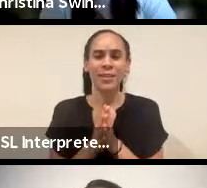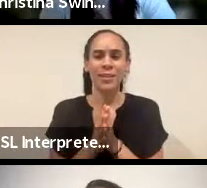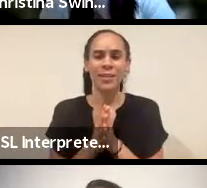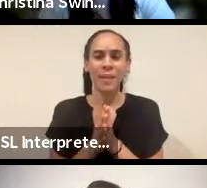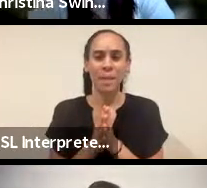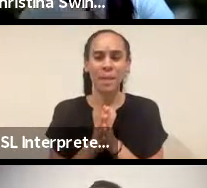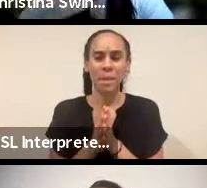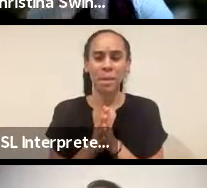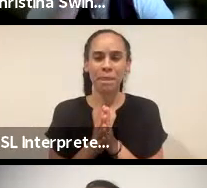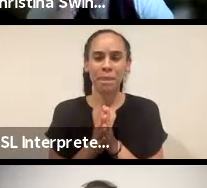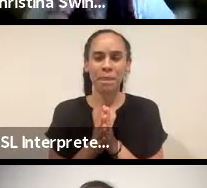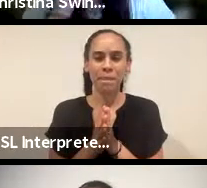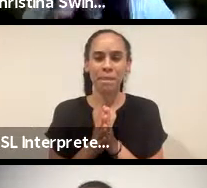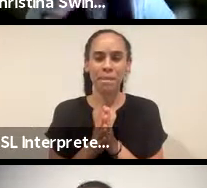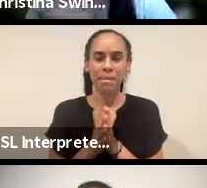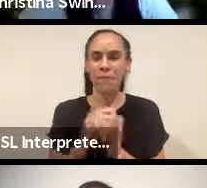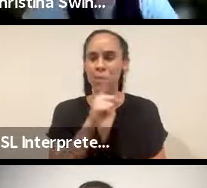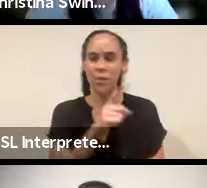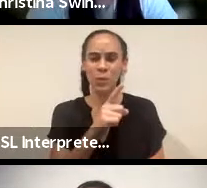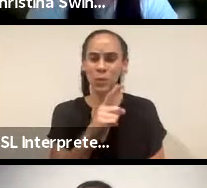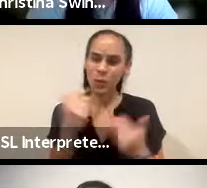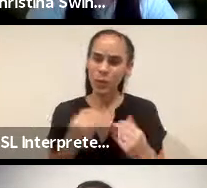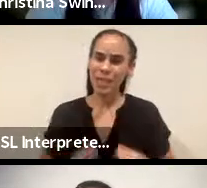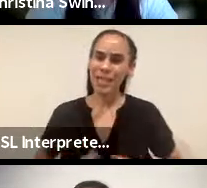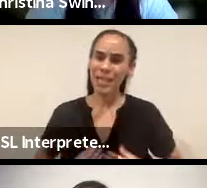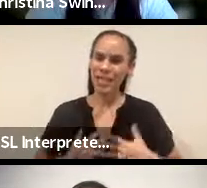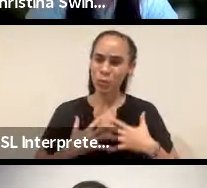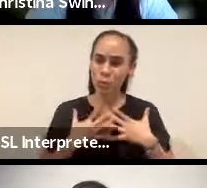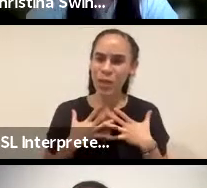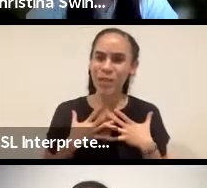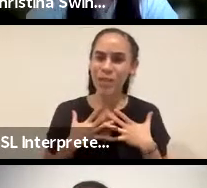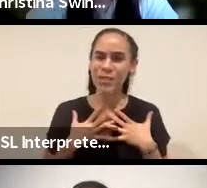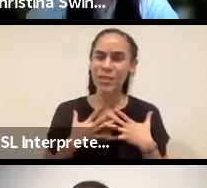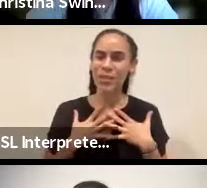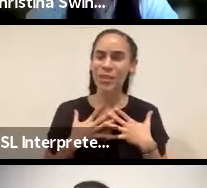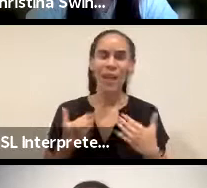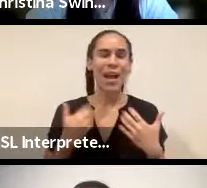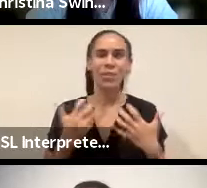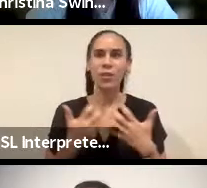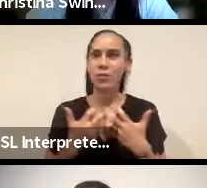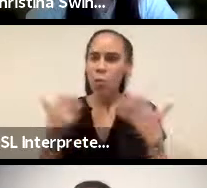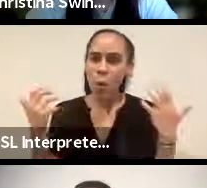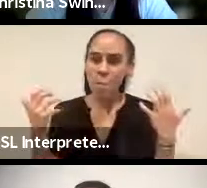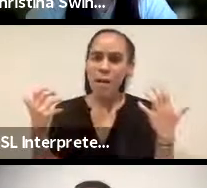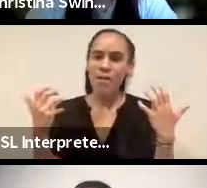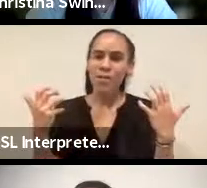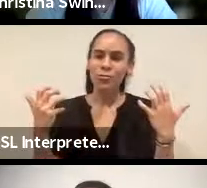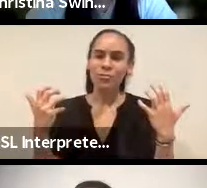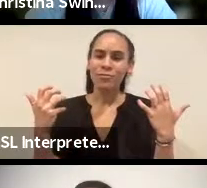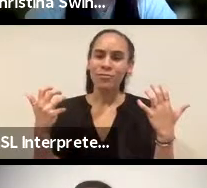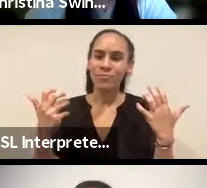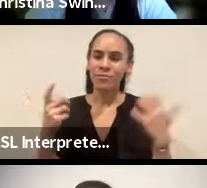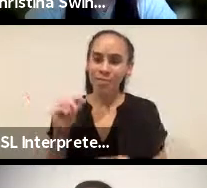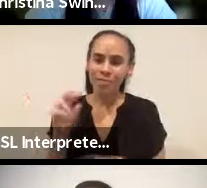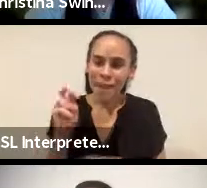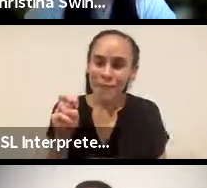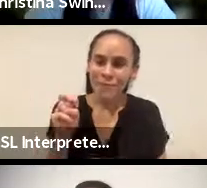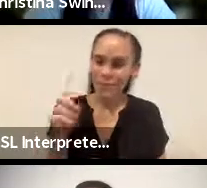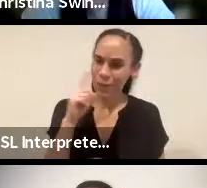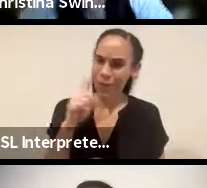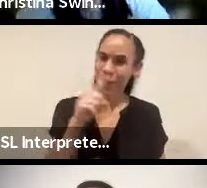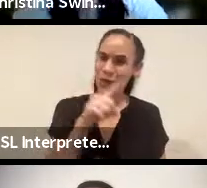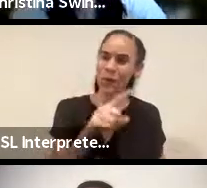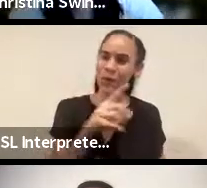that as you can see here, there is so much love for you and the work that you do and how inspiring you